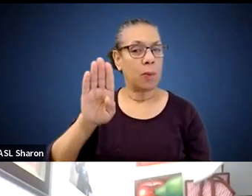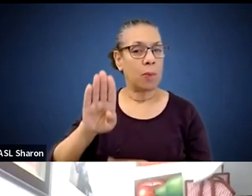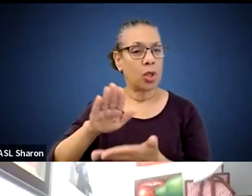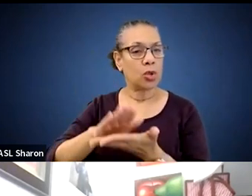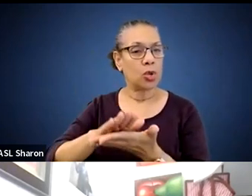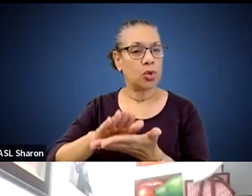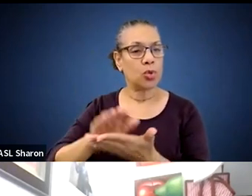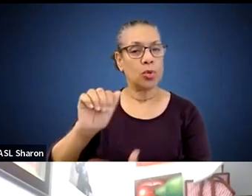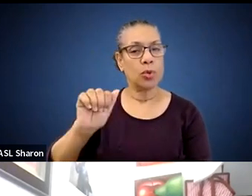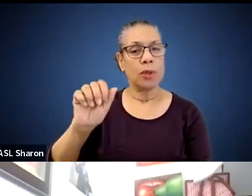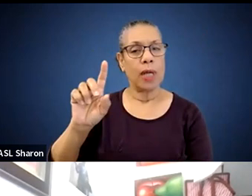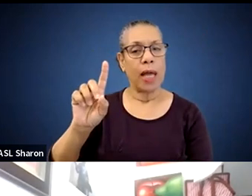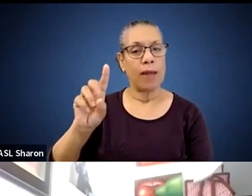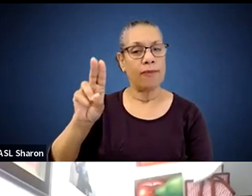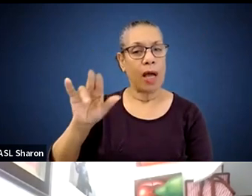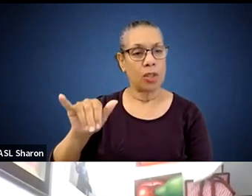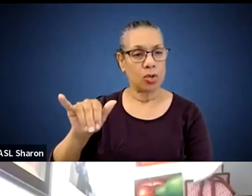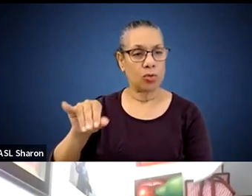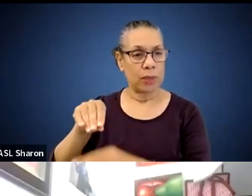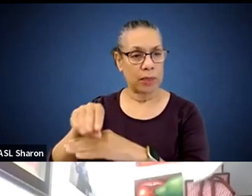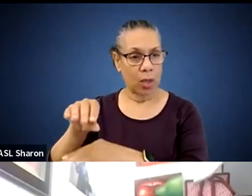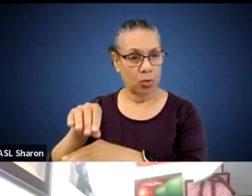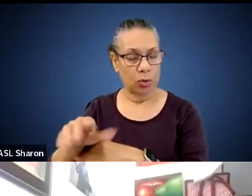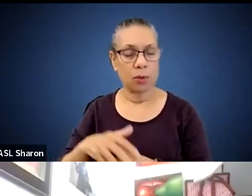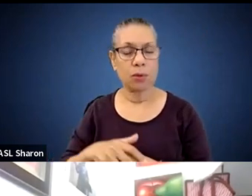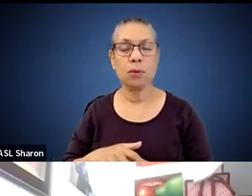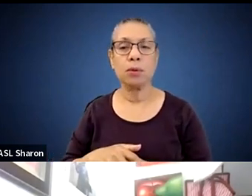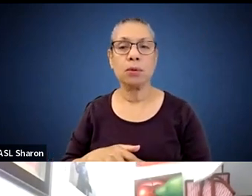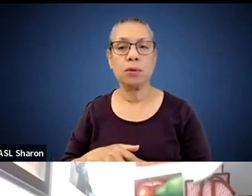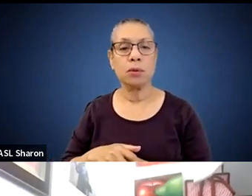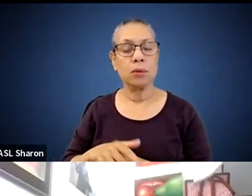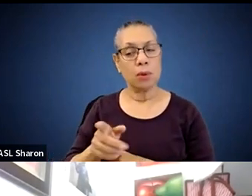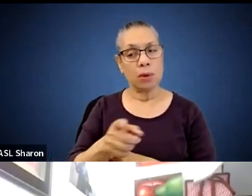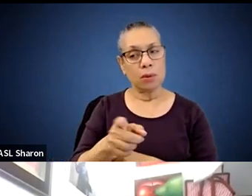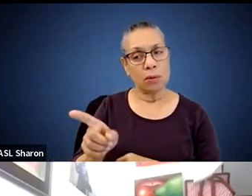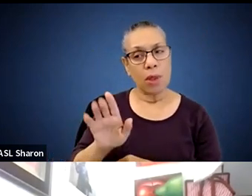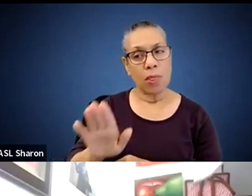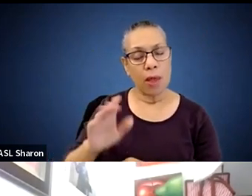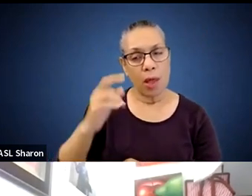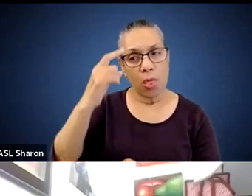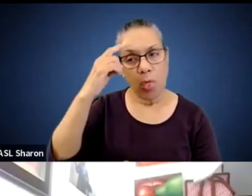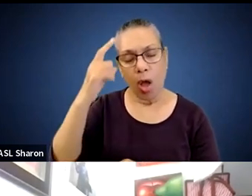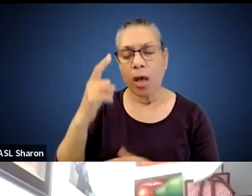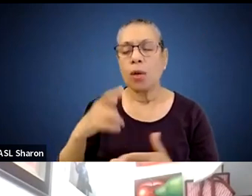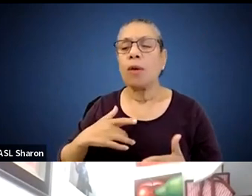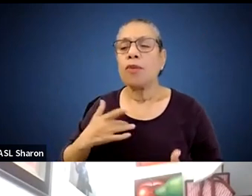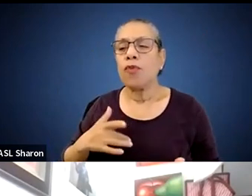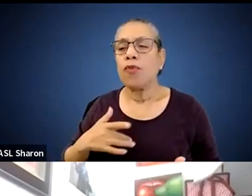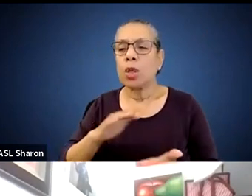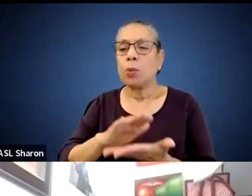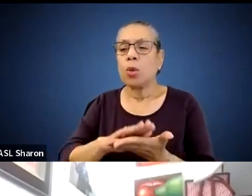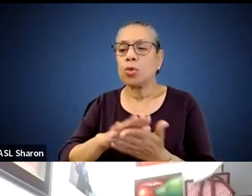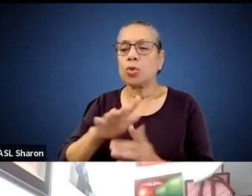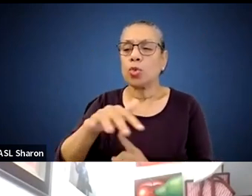advisory Council to engaging students around um you know their thoughts on the overall School environment the culture and